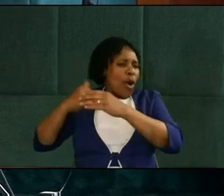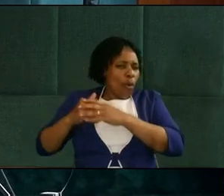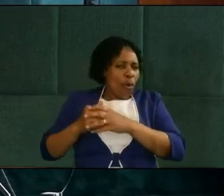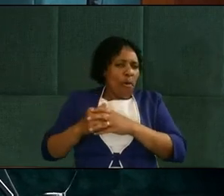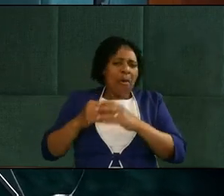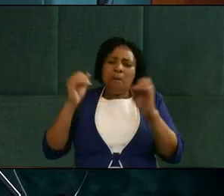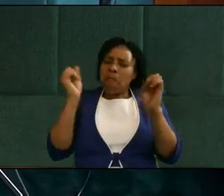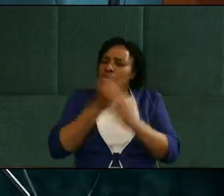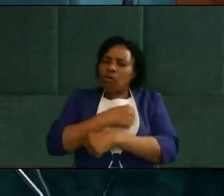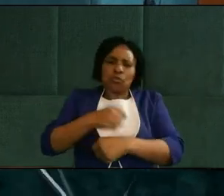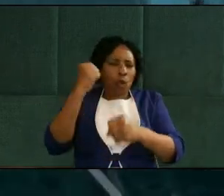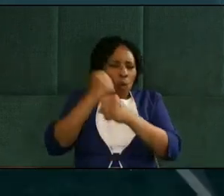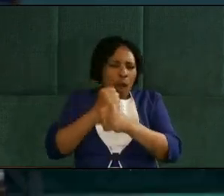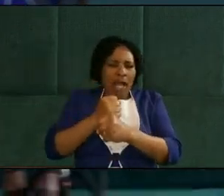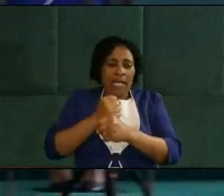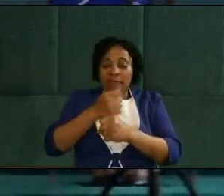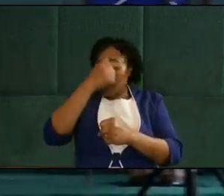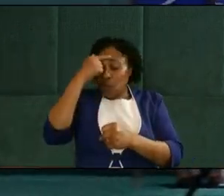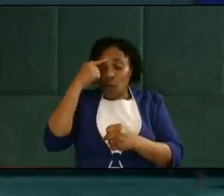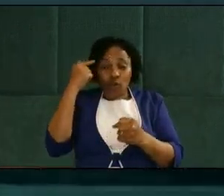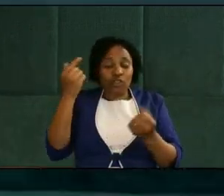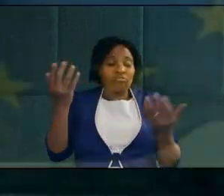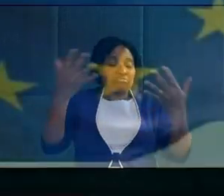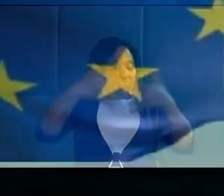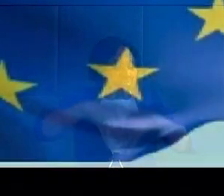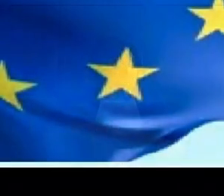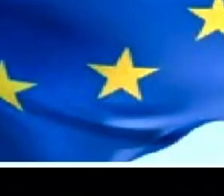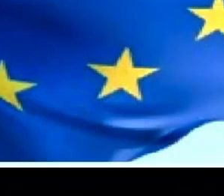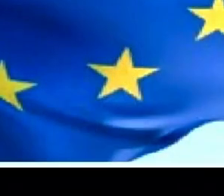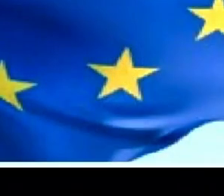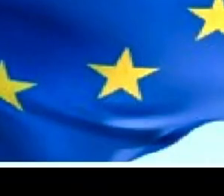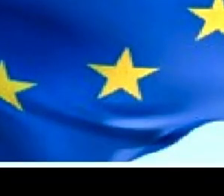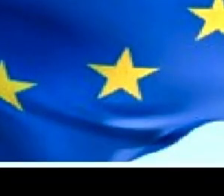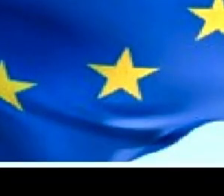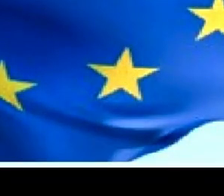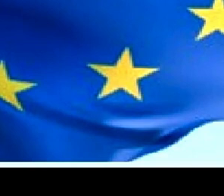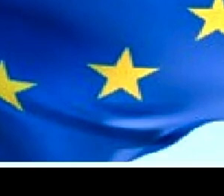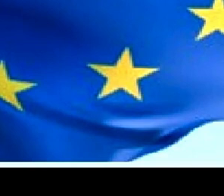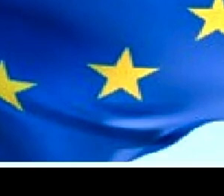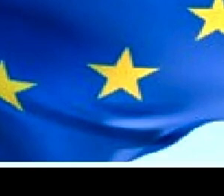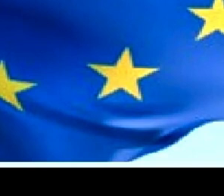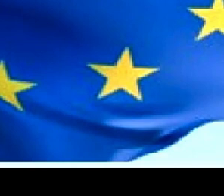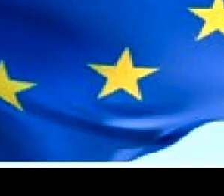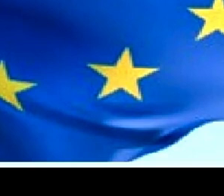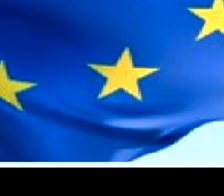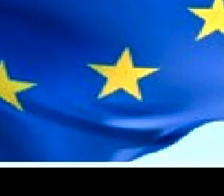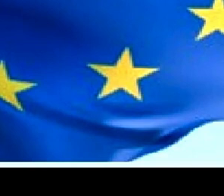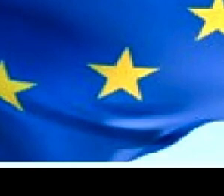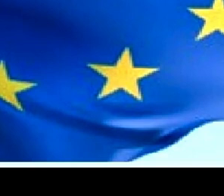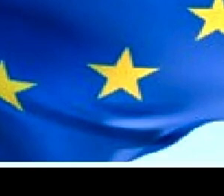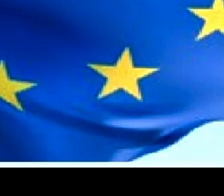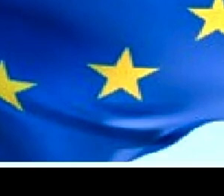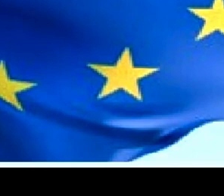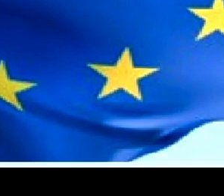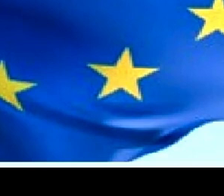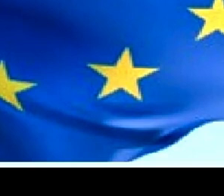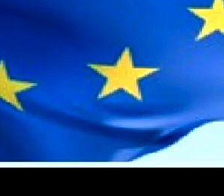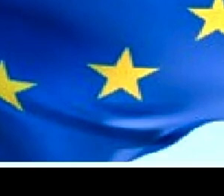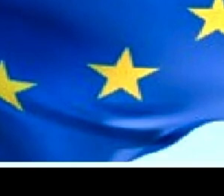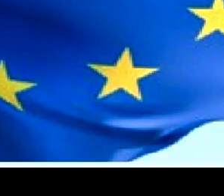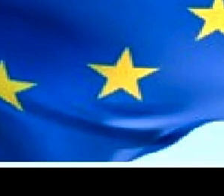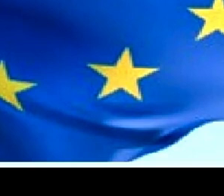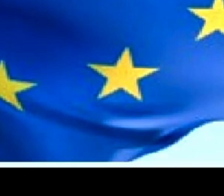not stick together. And so Europe, the European Union, has been trying to defy